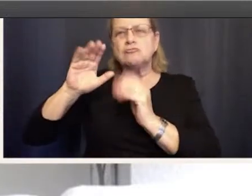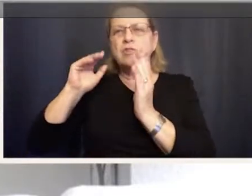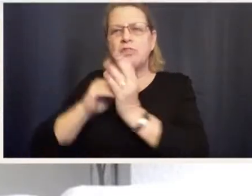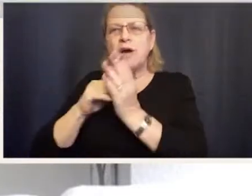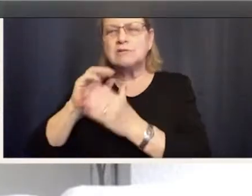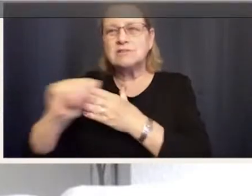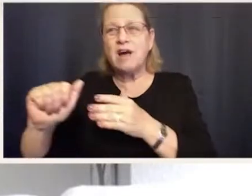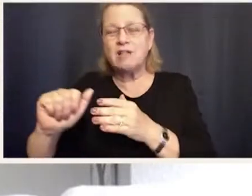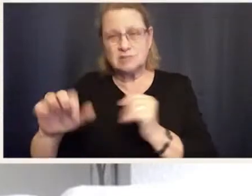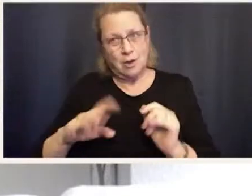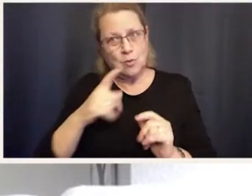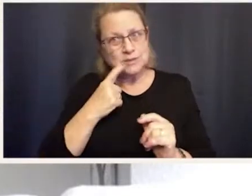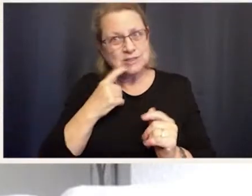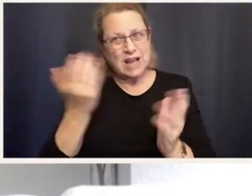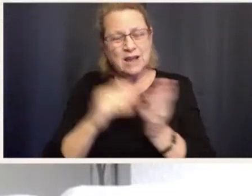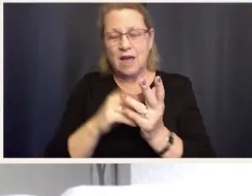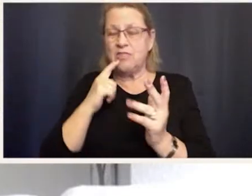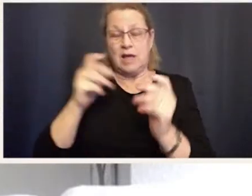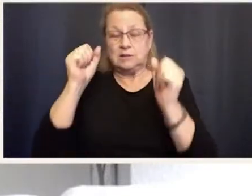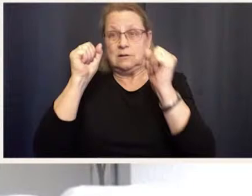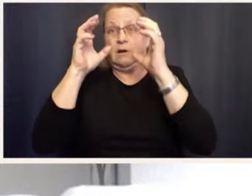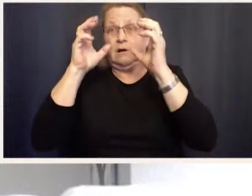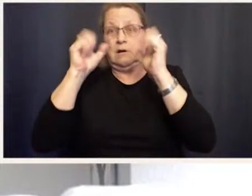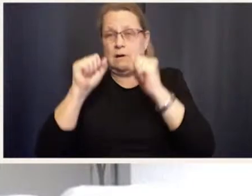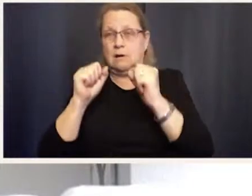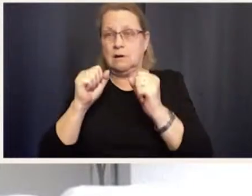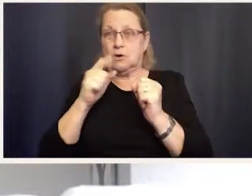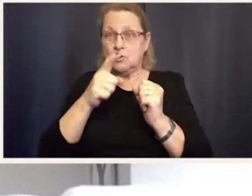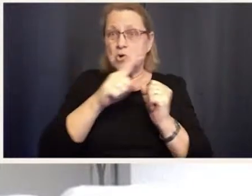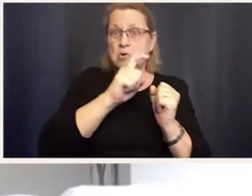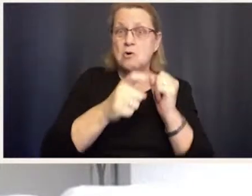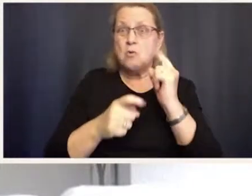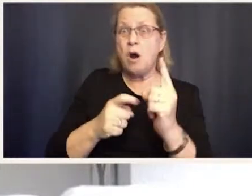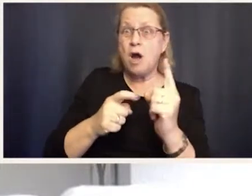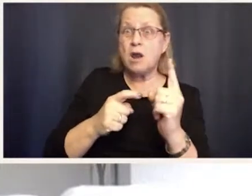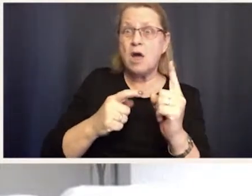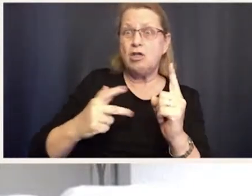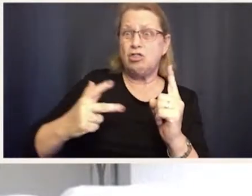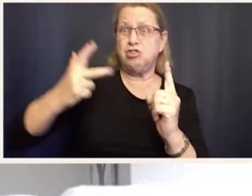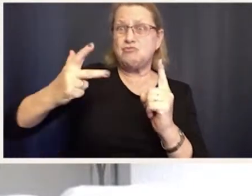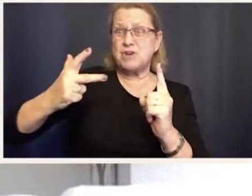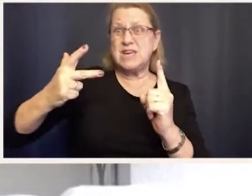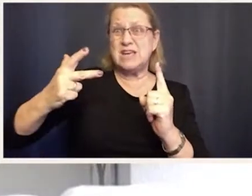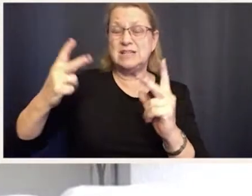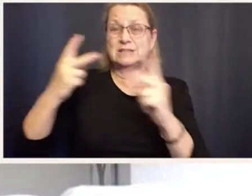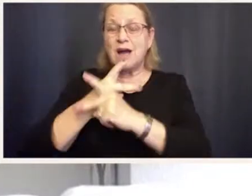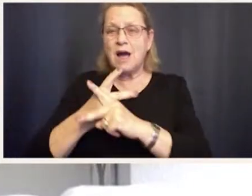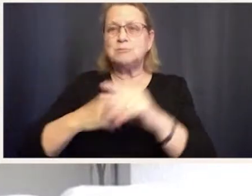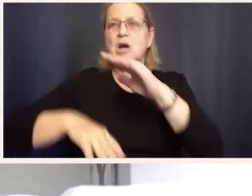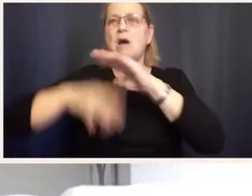$100,000. And I'll just say it again, because that is an extraordinary gift, up to